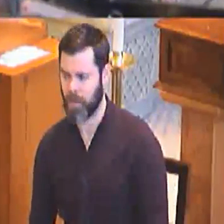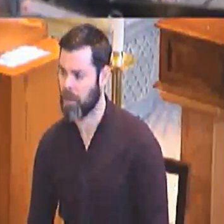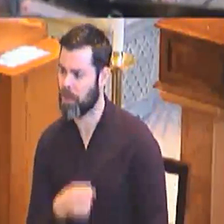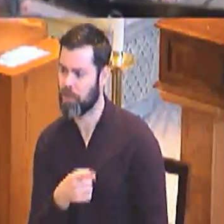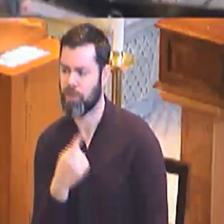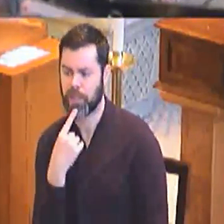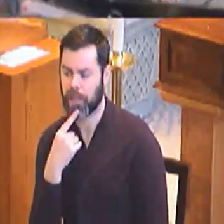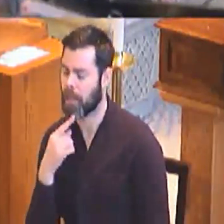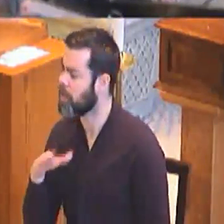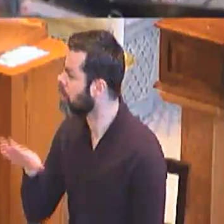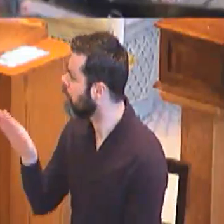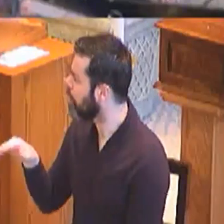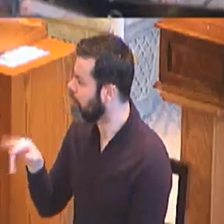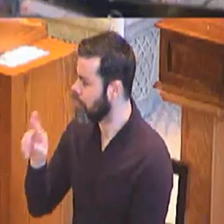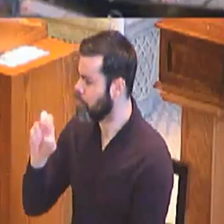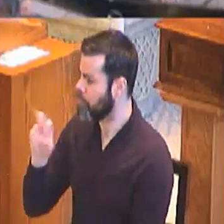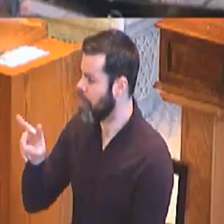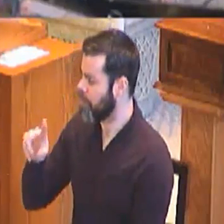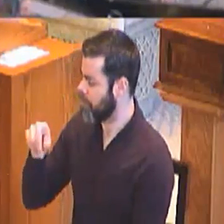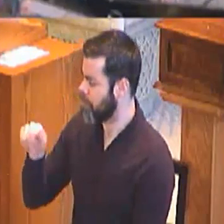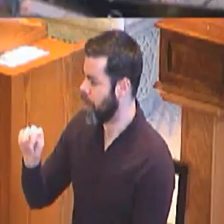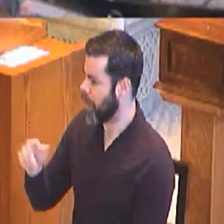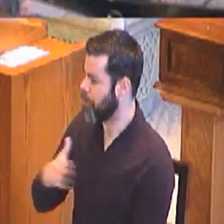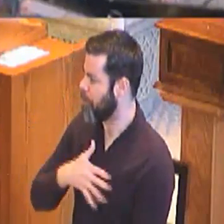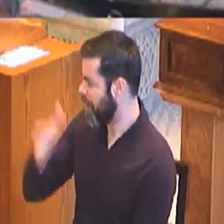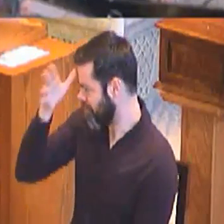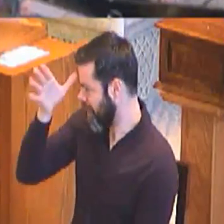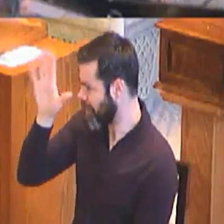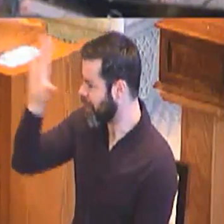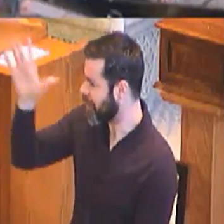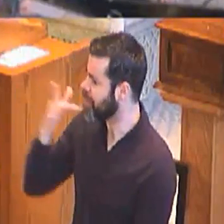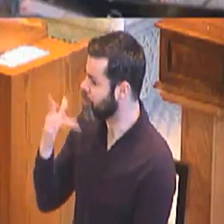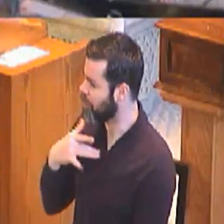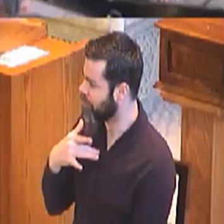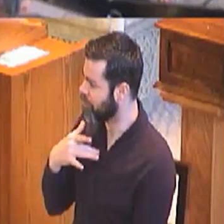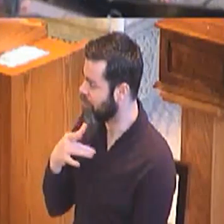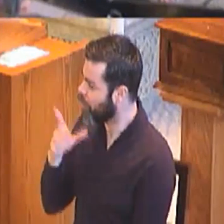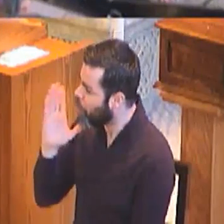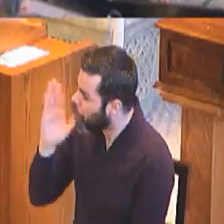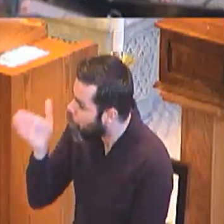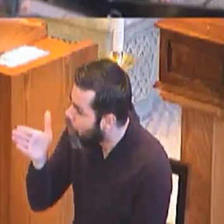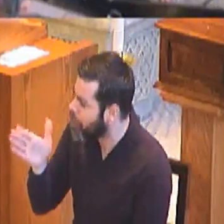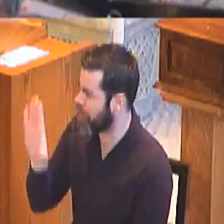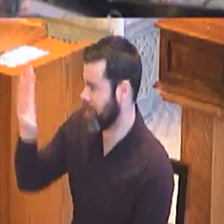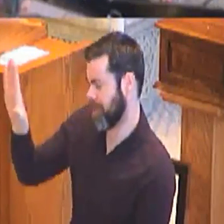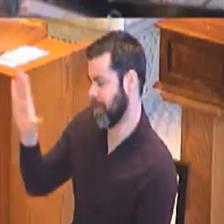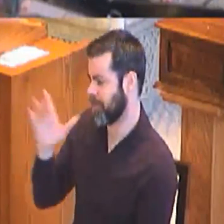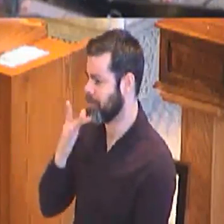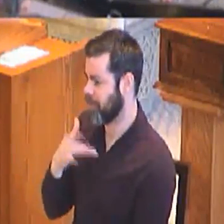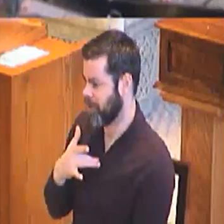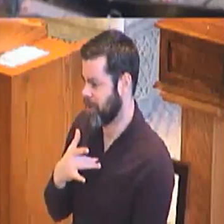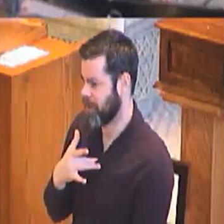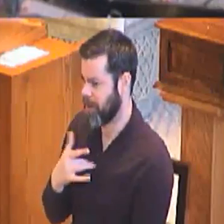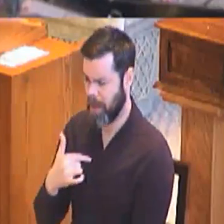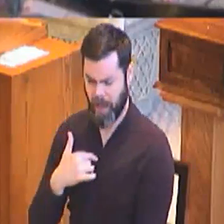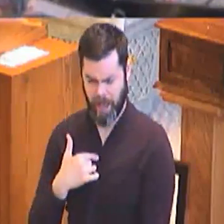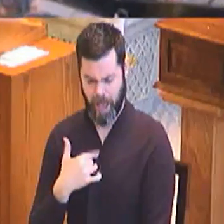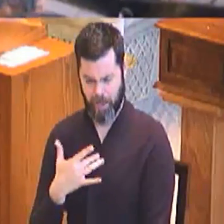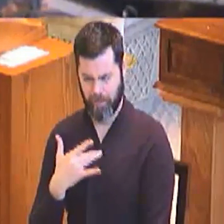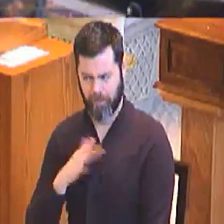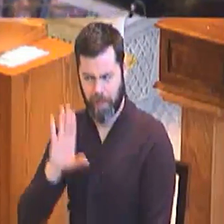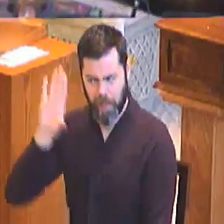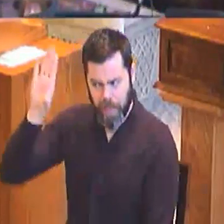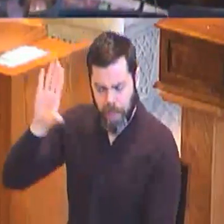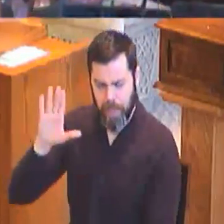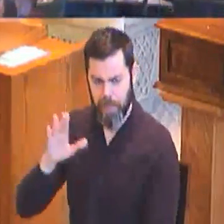She said, Reverend Pat, today is my father's birthday. Would have been my father's birthday. Now, I was feeling her father, I think, also,